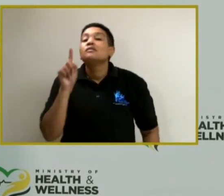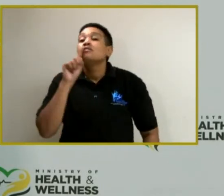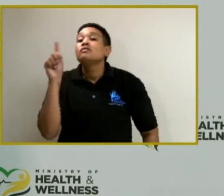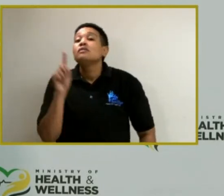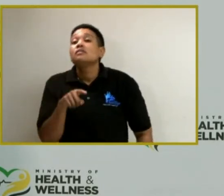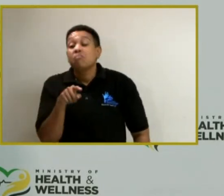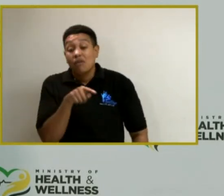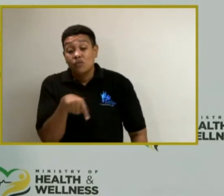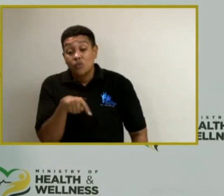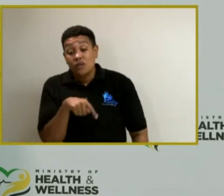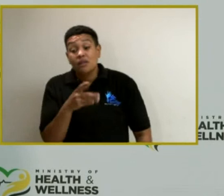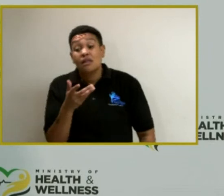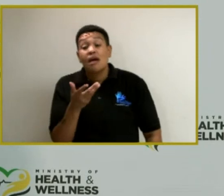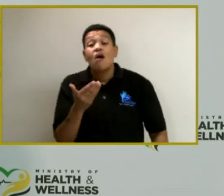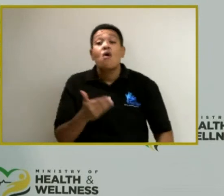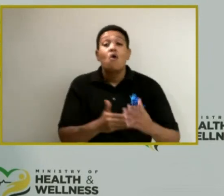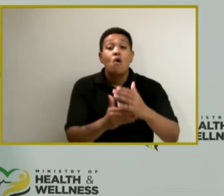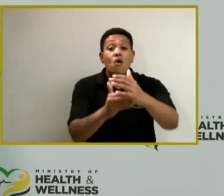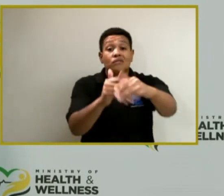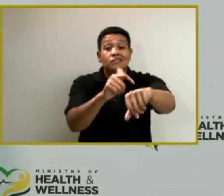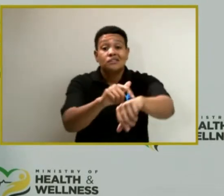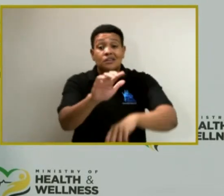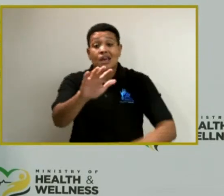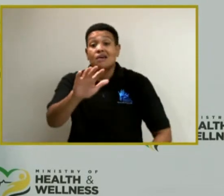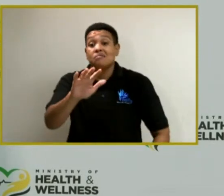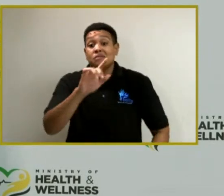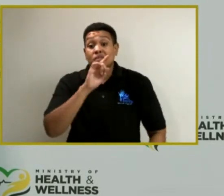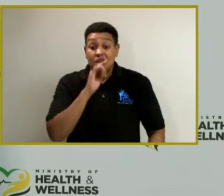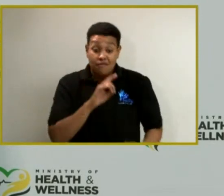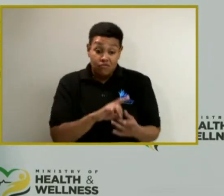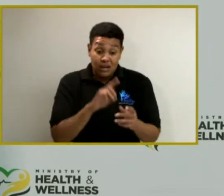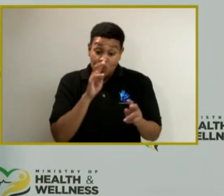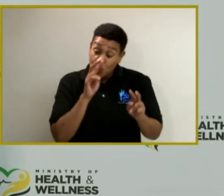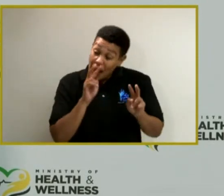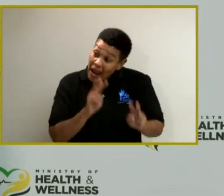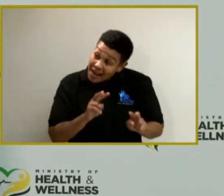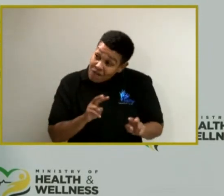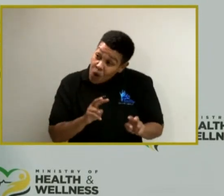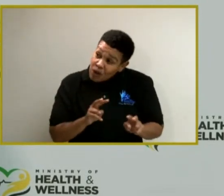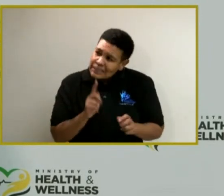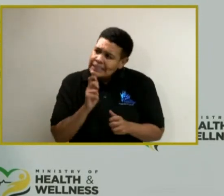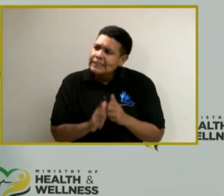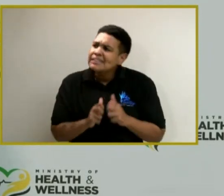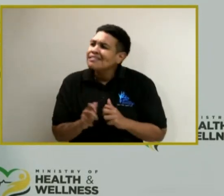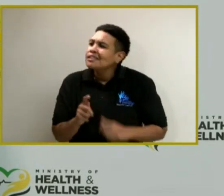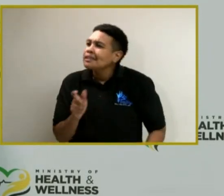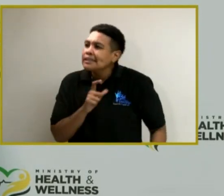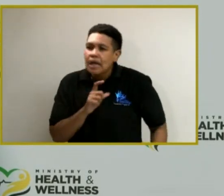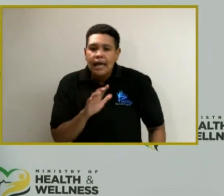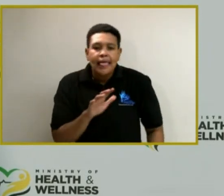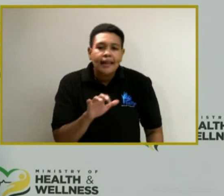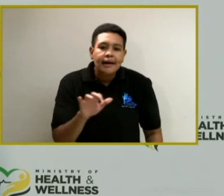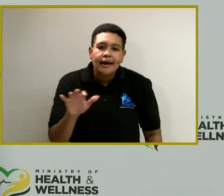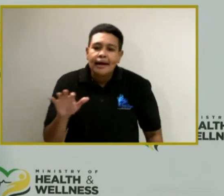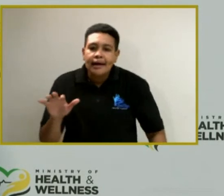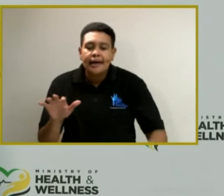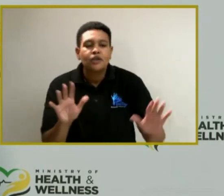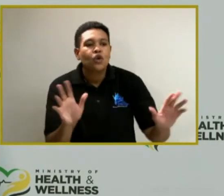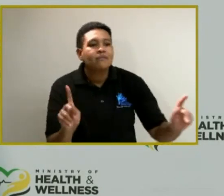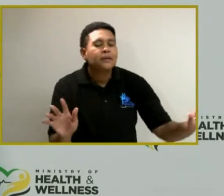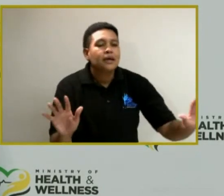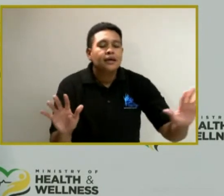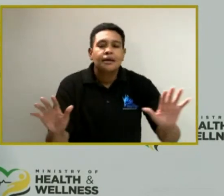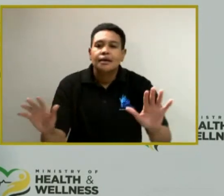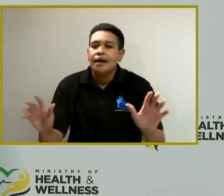response to that oftentimes, in terms of enforcement, becomes very difficult, having to